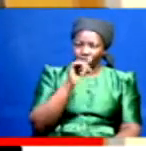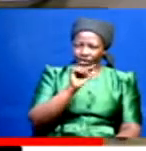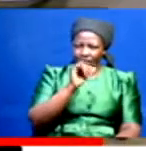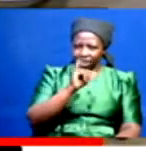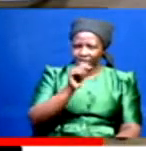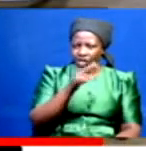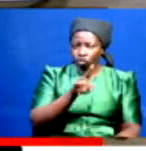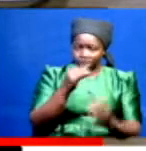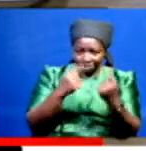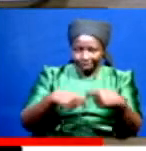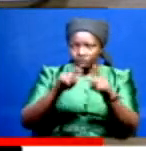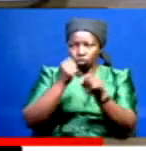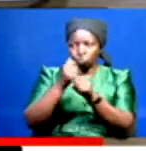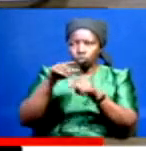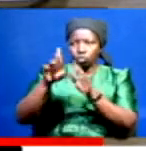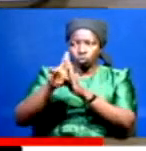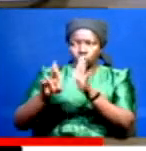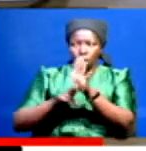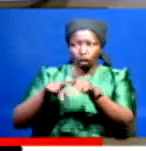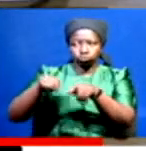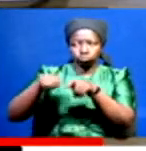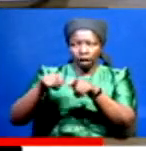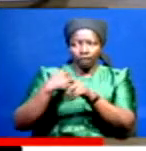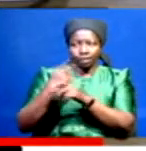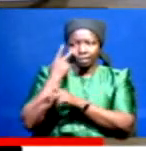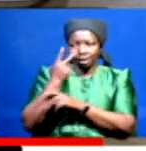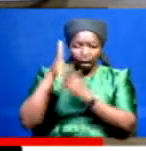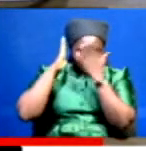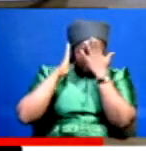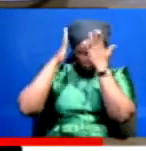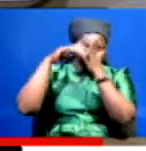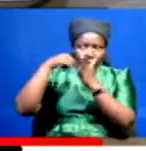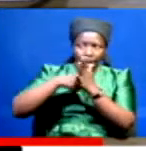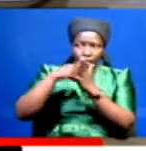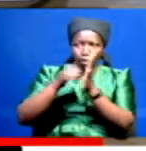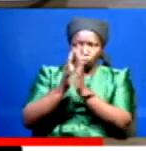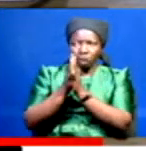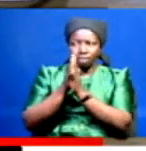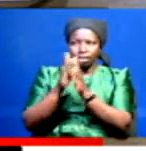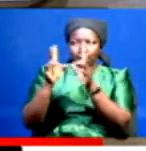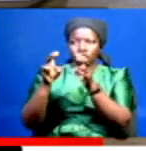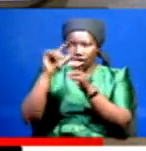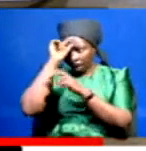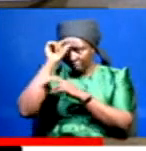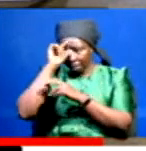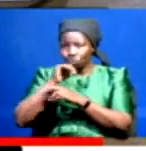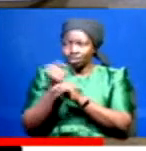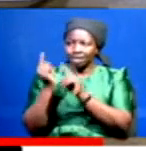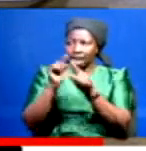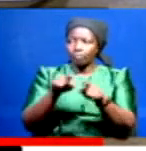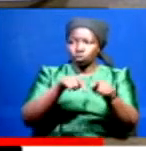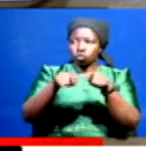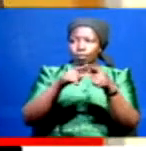regulation. And I've seen Bishop struggle with the aspect of government not coming to regulate. But then there's a clear framework on